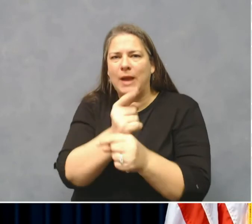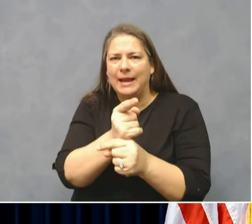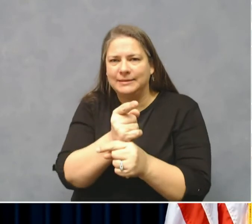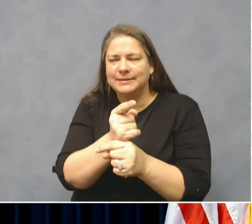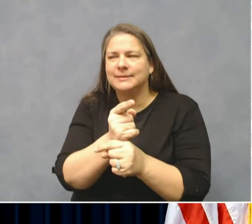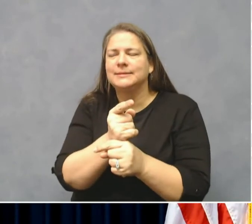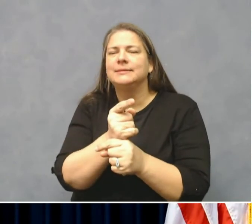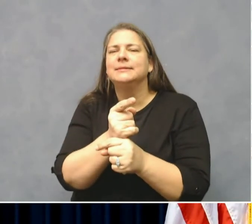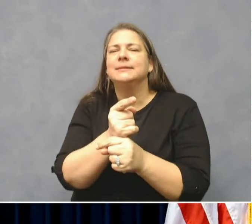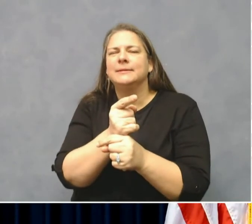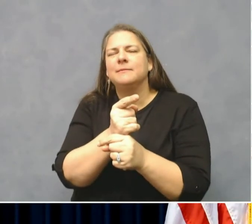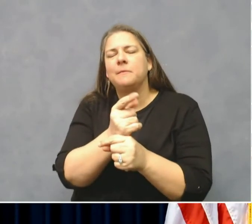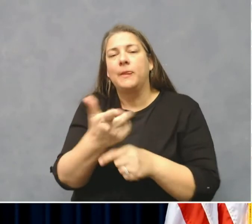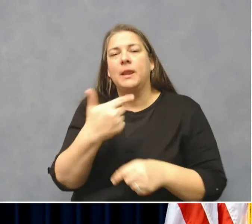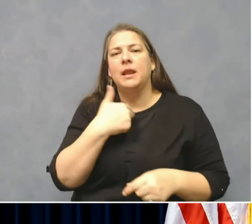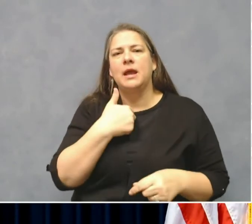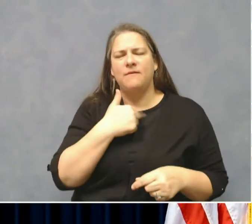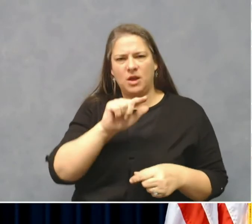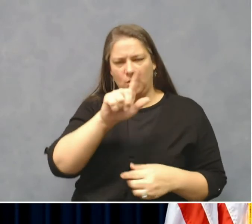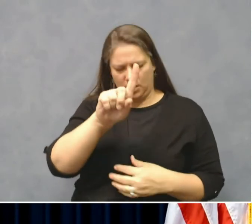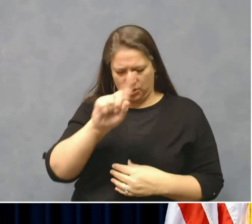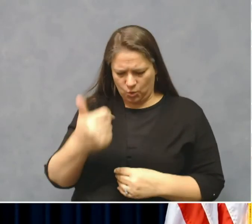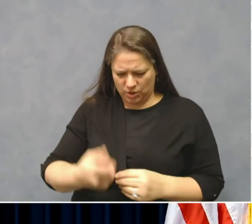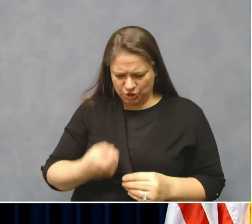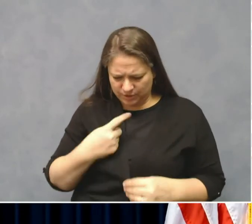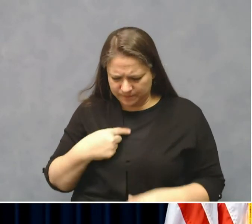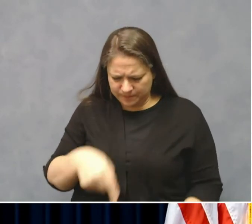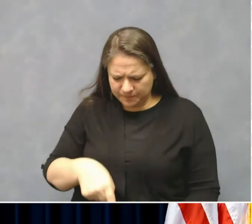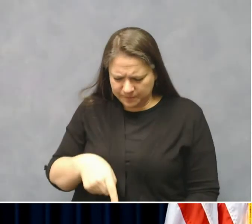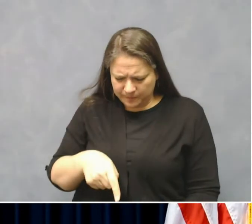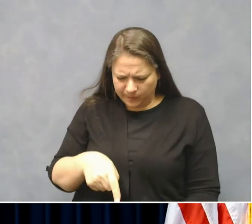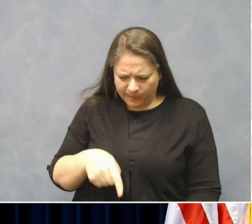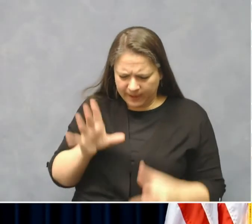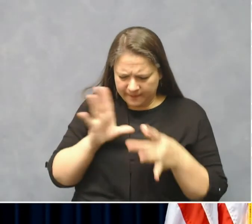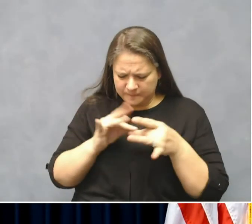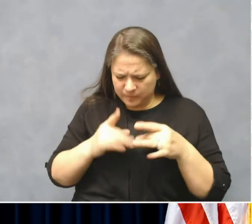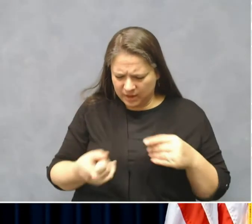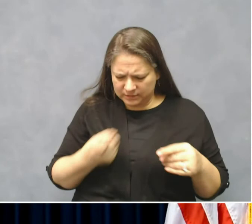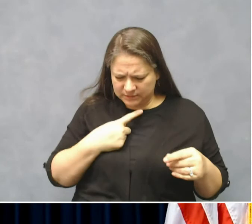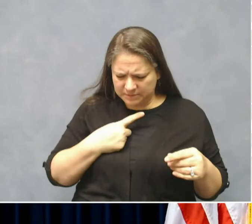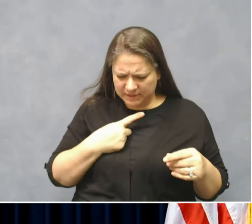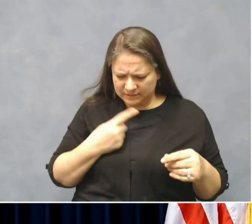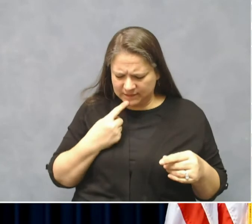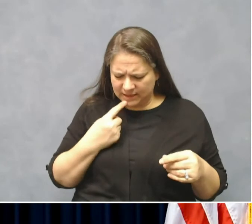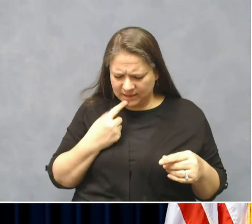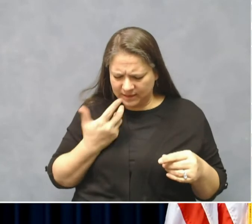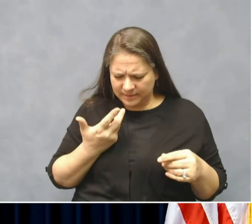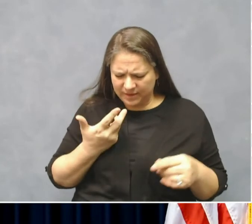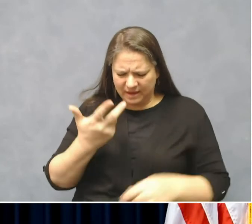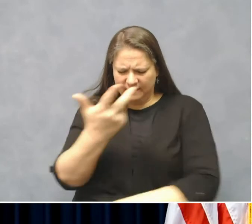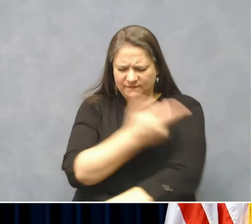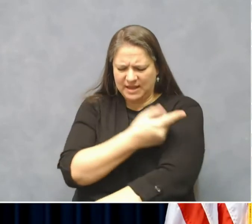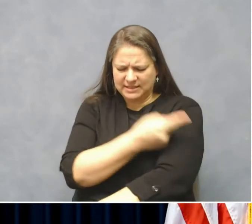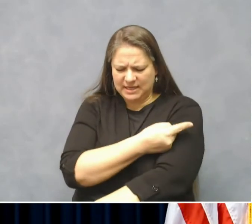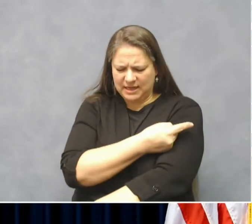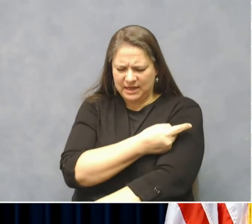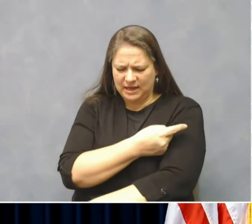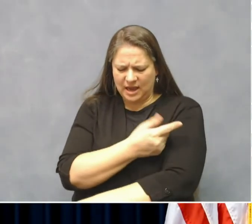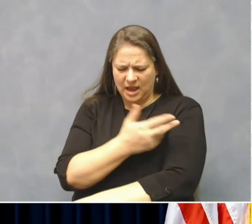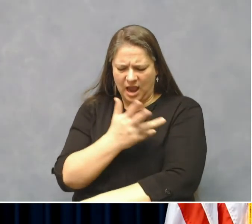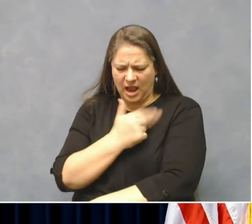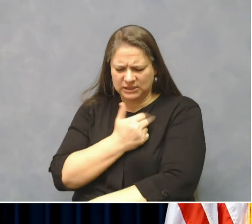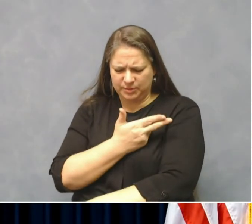I have another question here about the focus on vaccinating healthcare providers and healthcare workers, rightfully